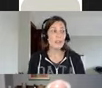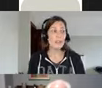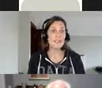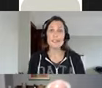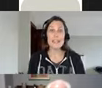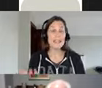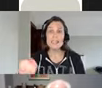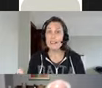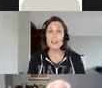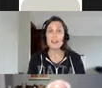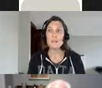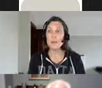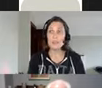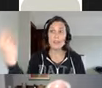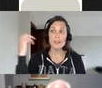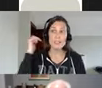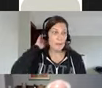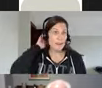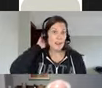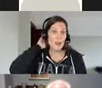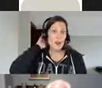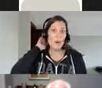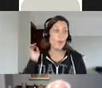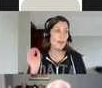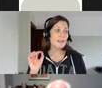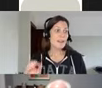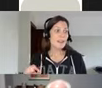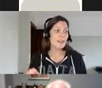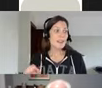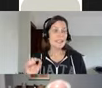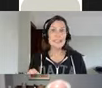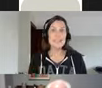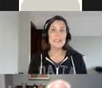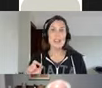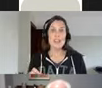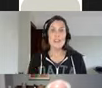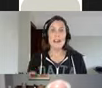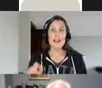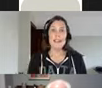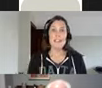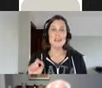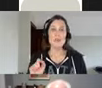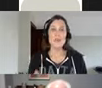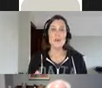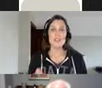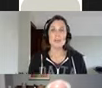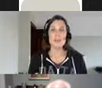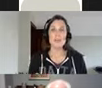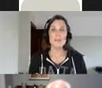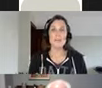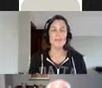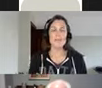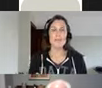Feel free to just take a guess, yell it at your computer screen or type it in. What color is the highest water